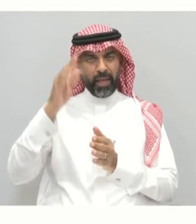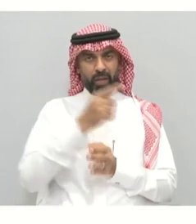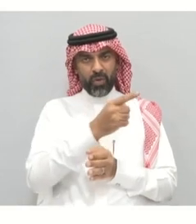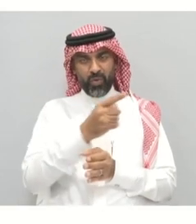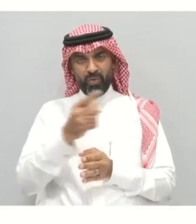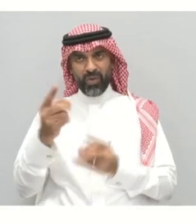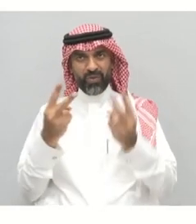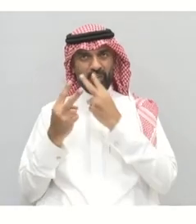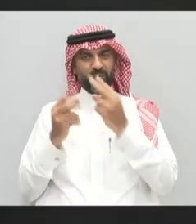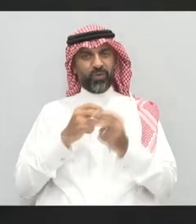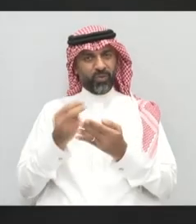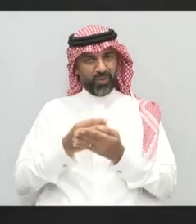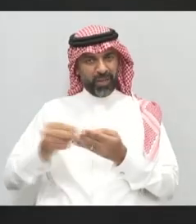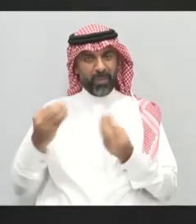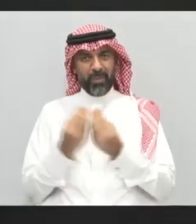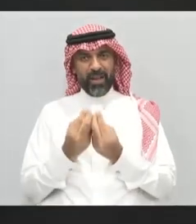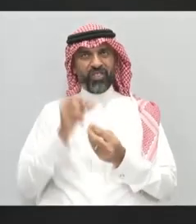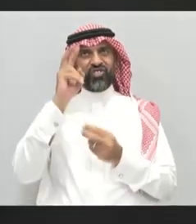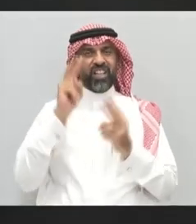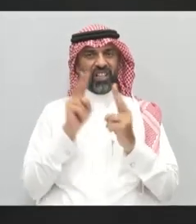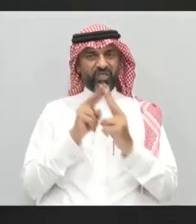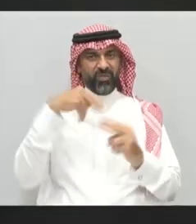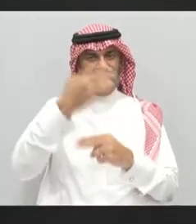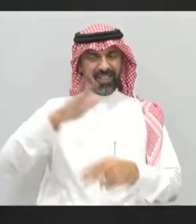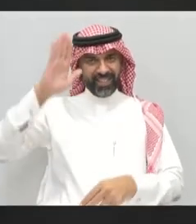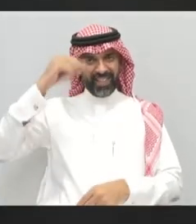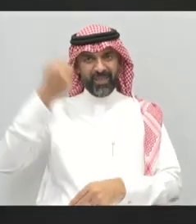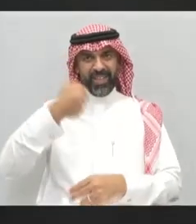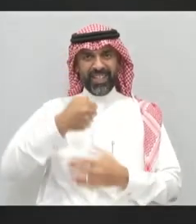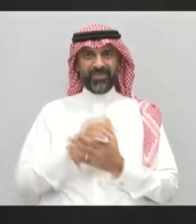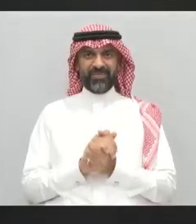Thank you for listening and paying attention, and see you inshallah next time. Thank you.